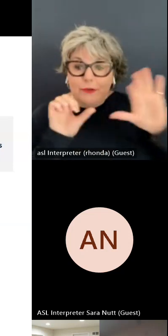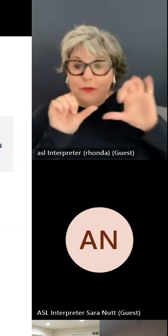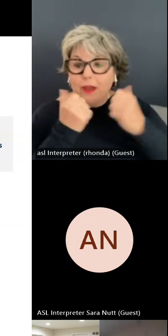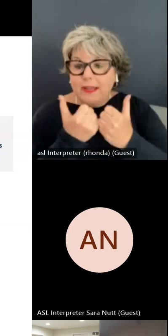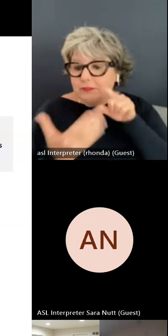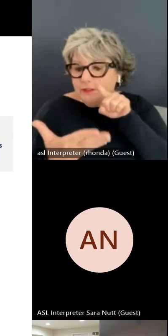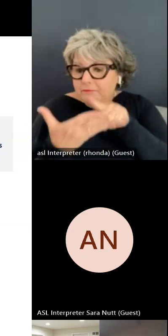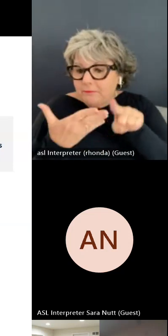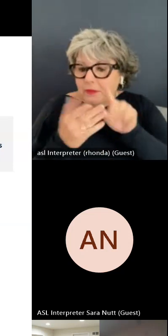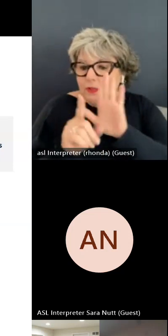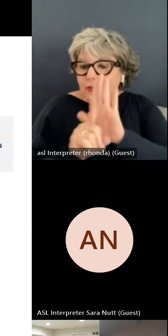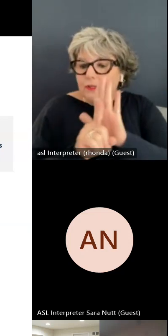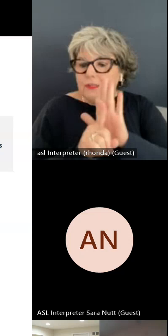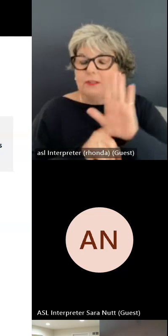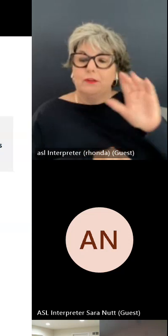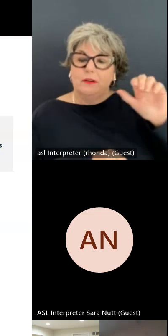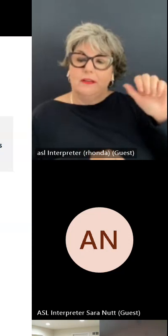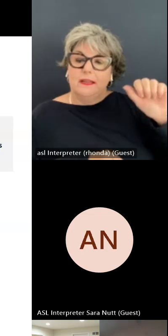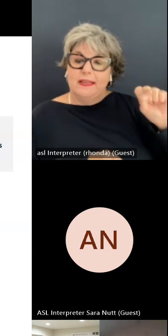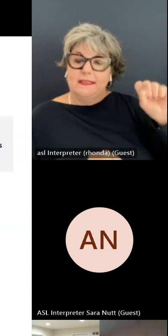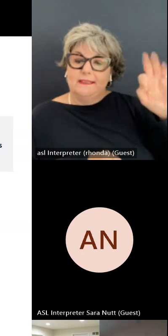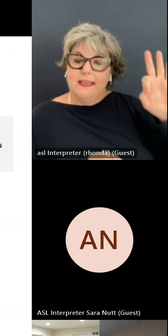your agency's SF 133.